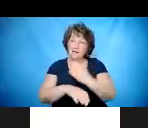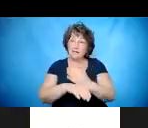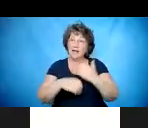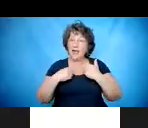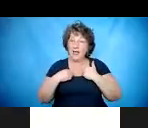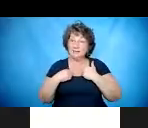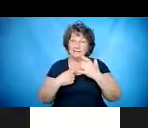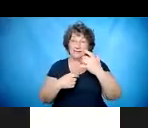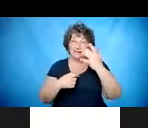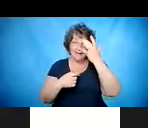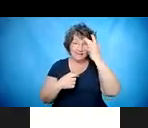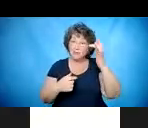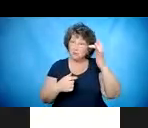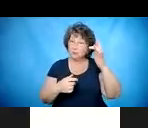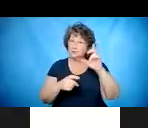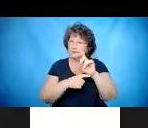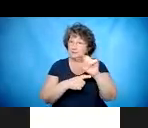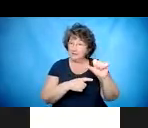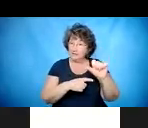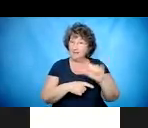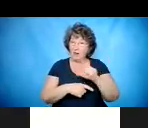is harming